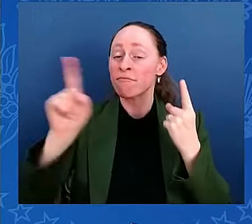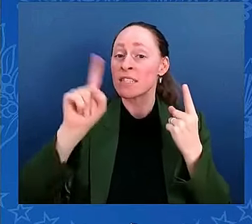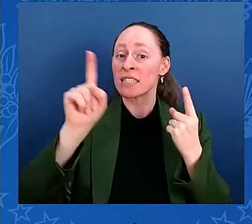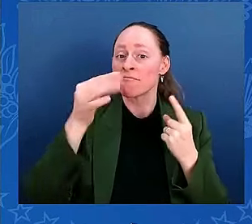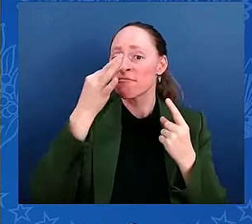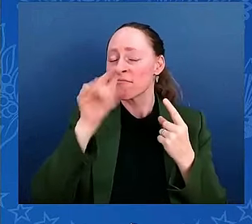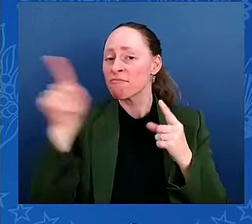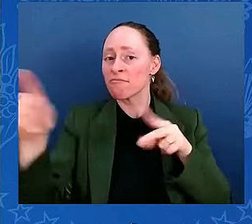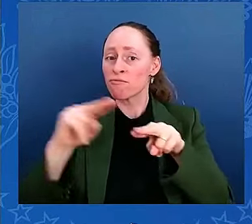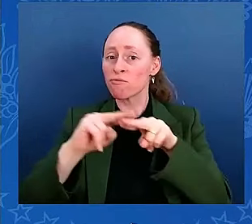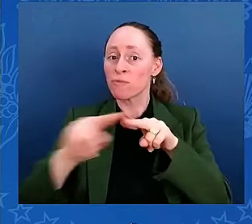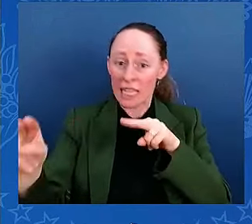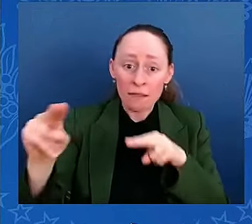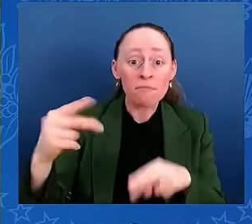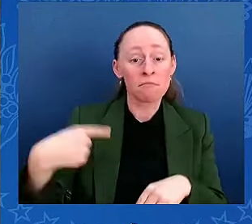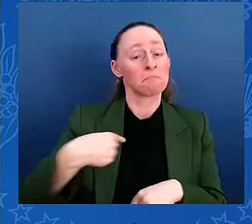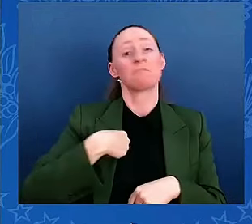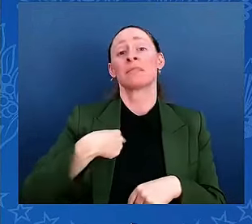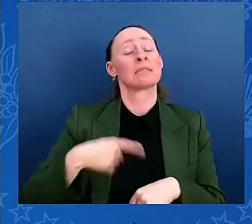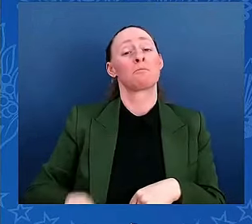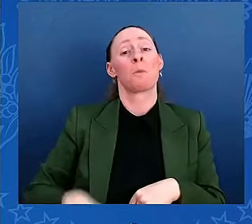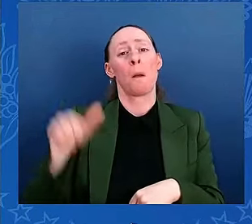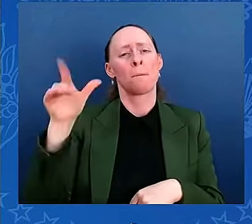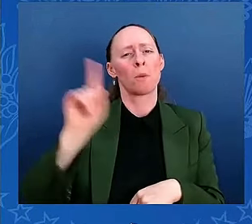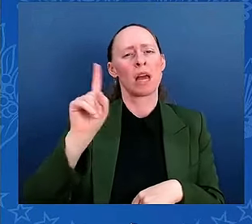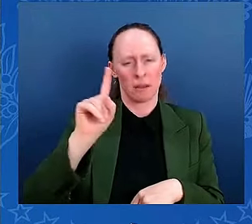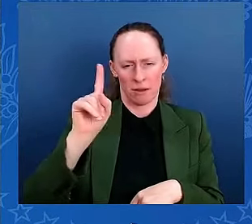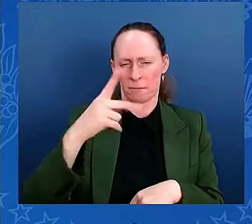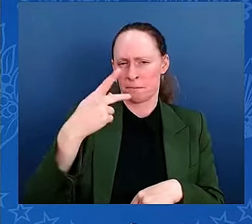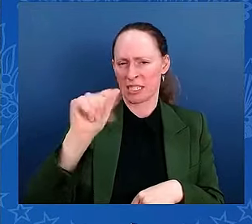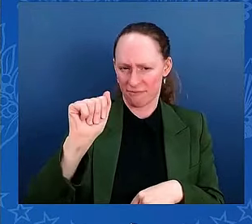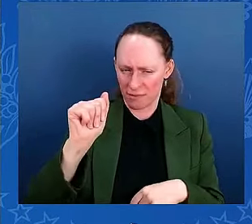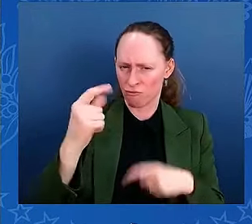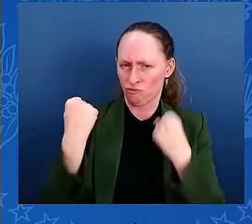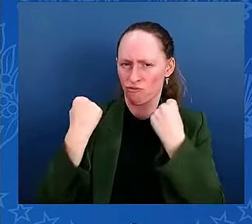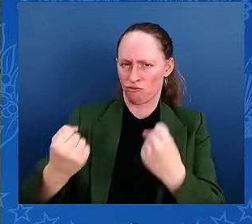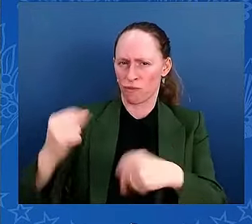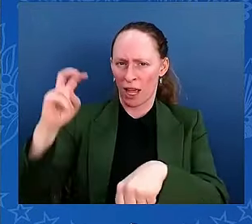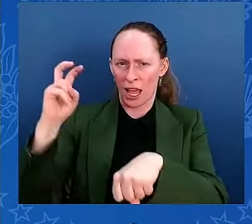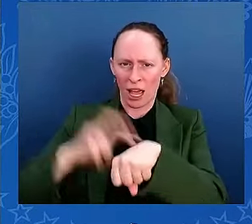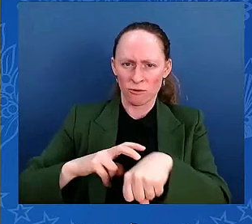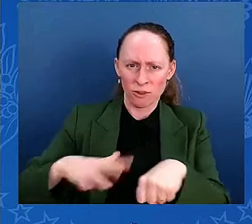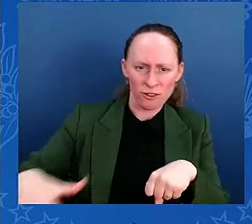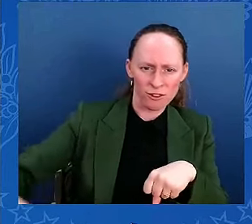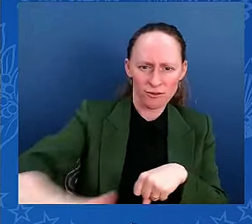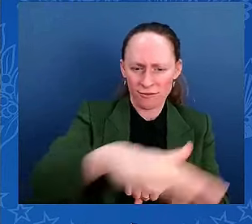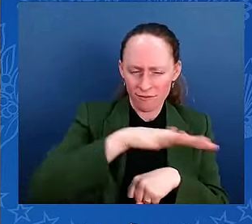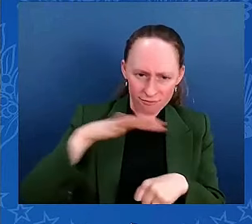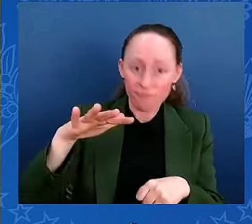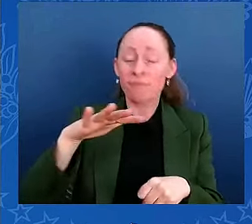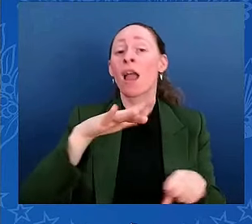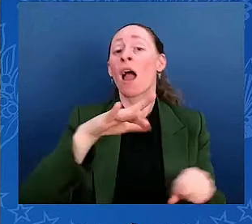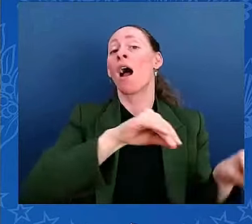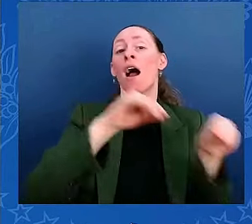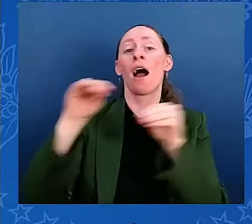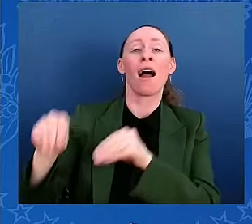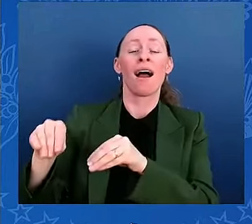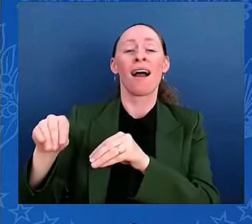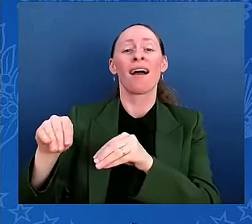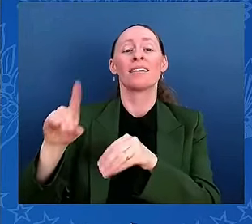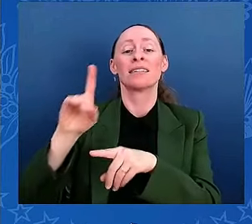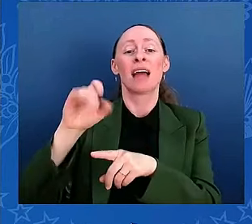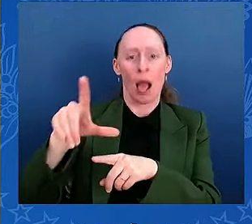to an Italian Catholic neighborhood in Clermont, Delaware. And I went from a place where you ended up like Finnegan